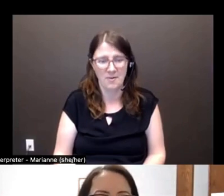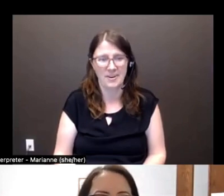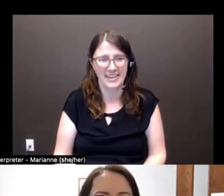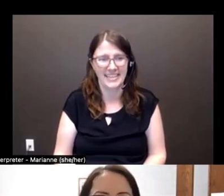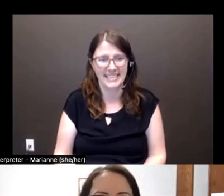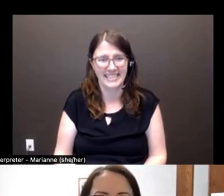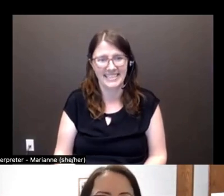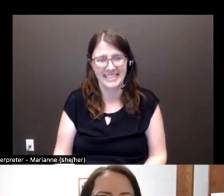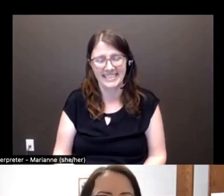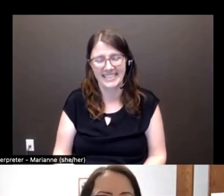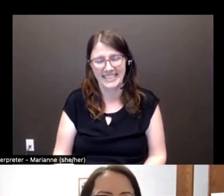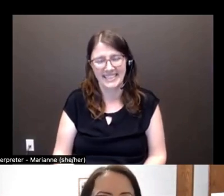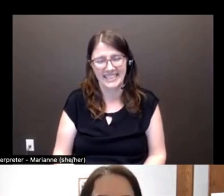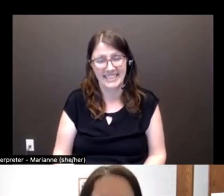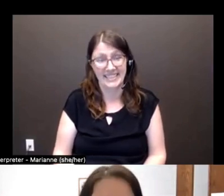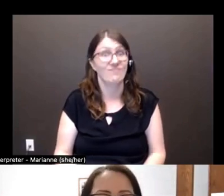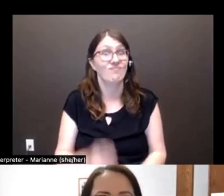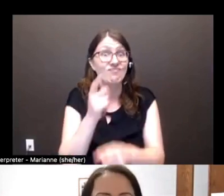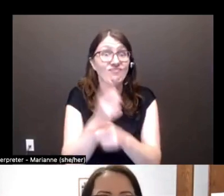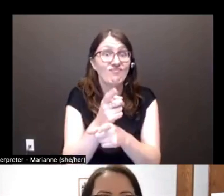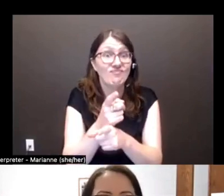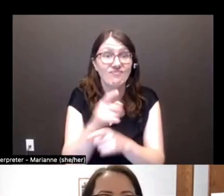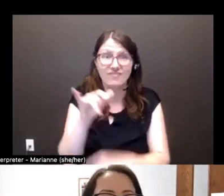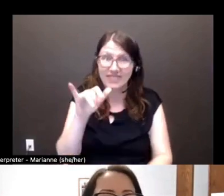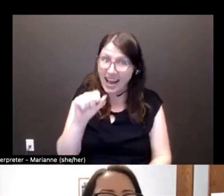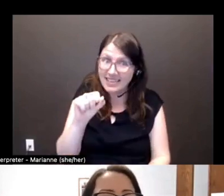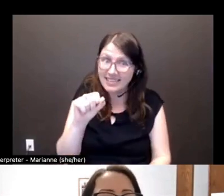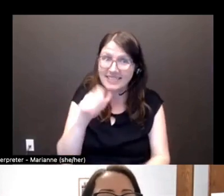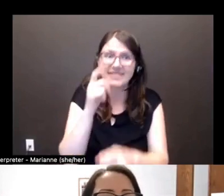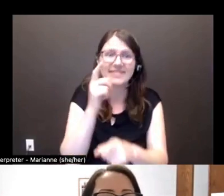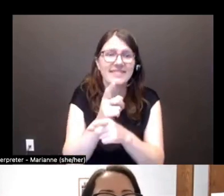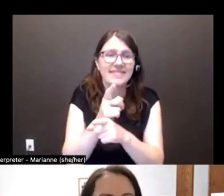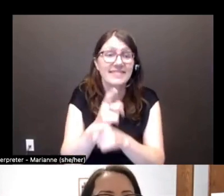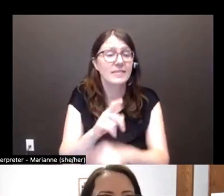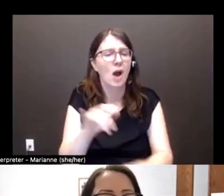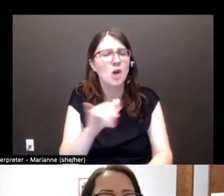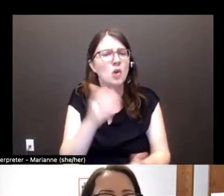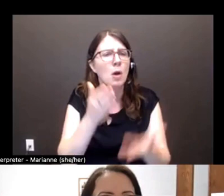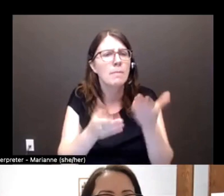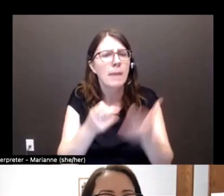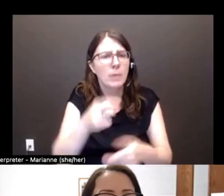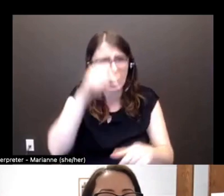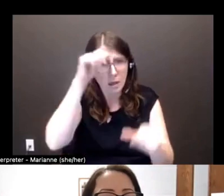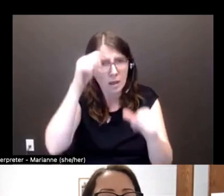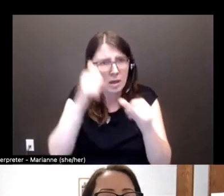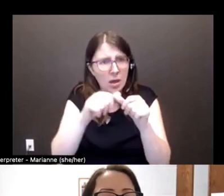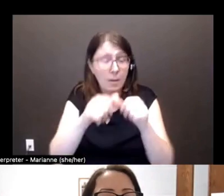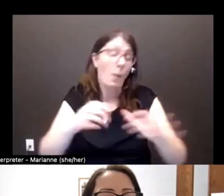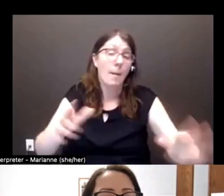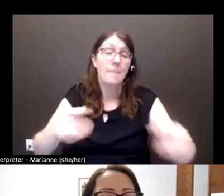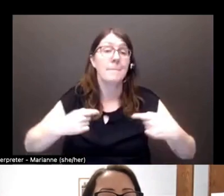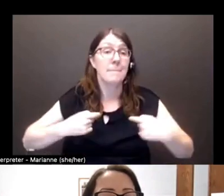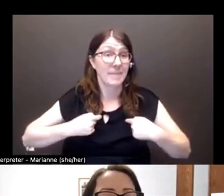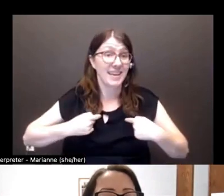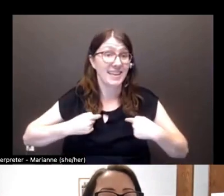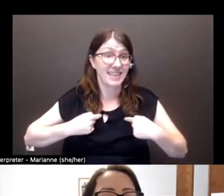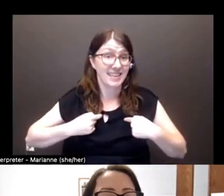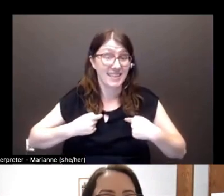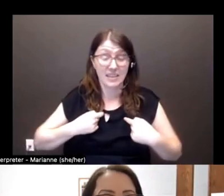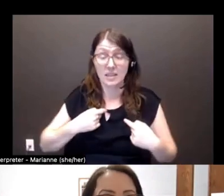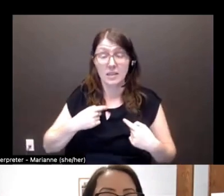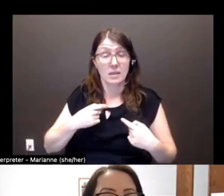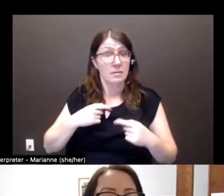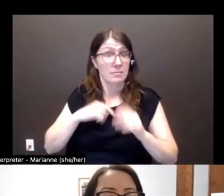more onerous. Yes. And if you remember, even for me personally, YouTube videos were